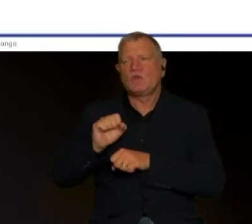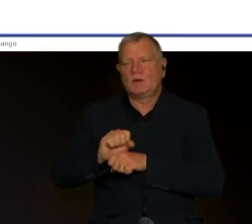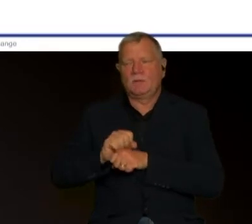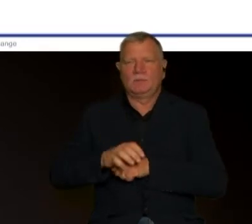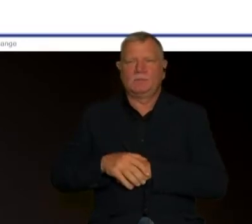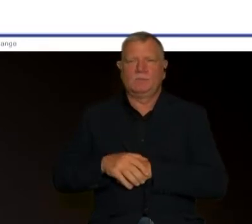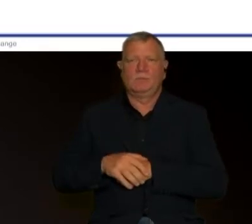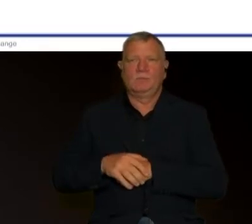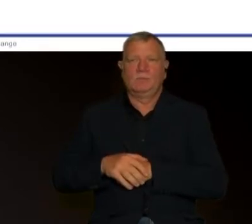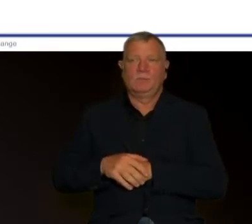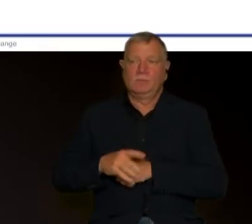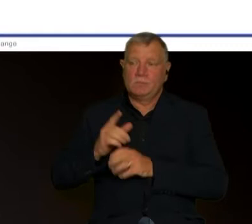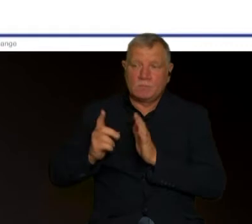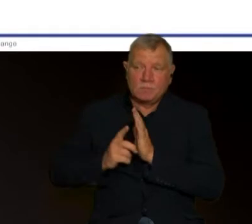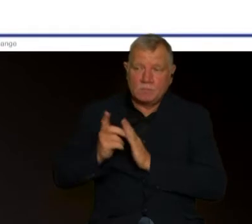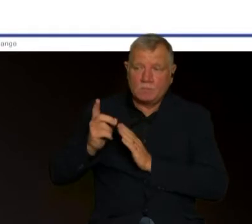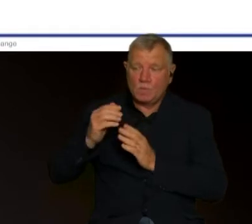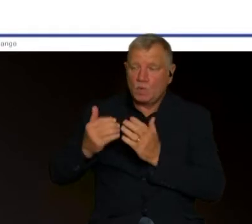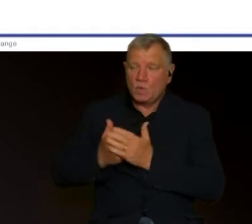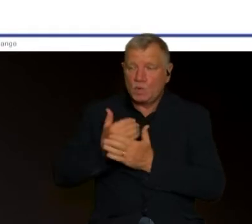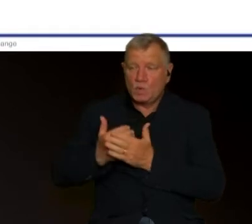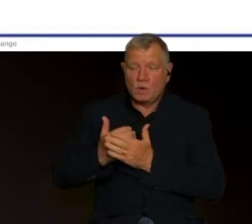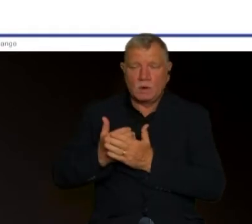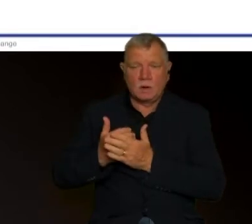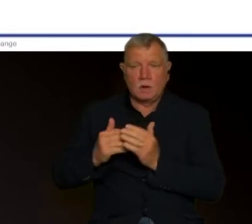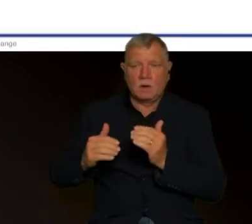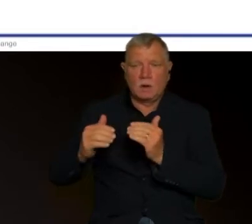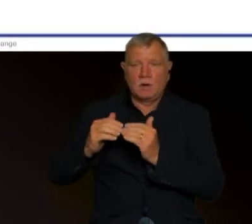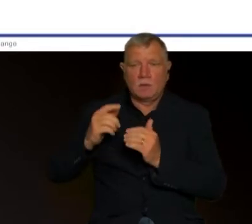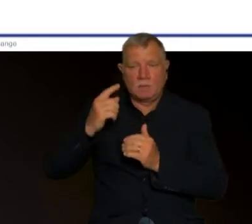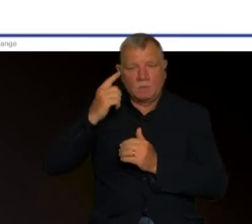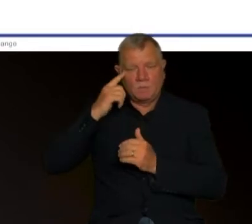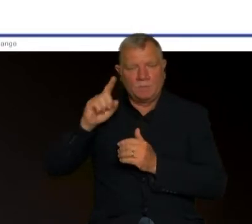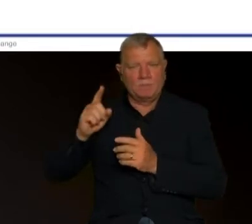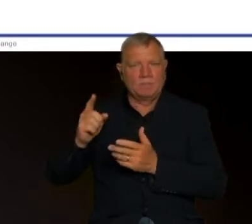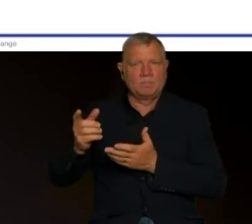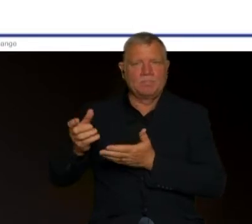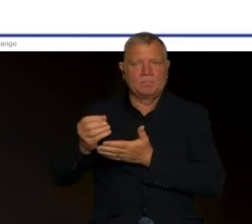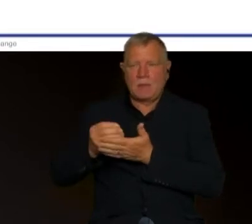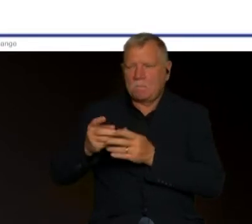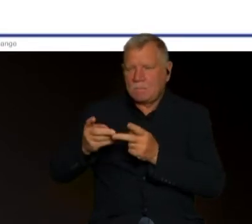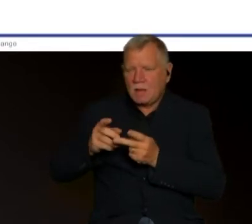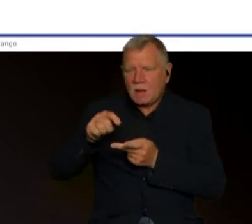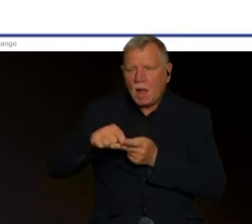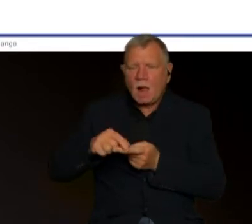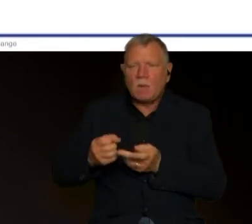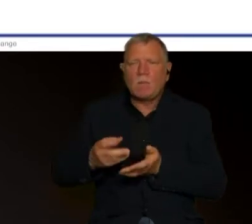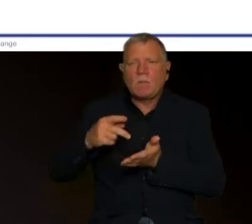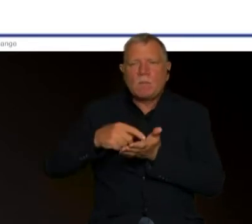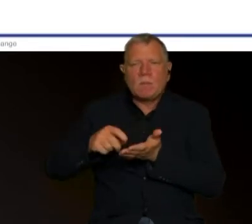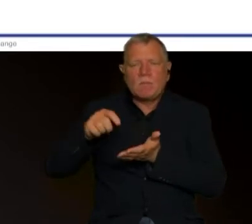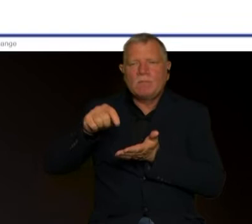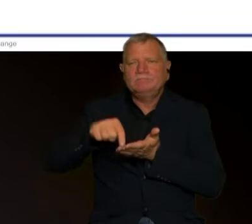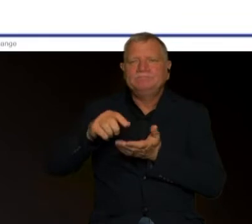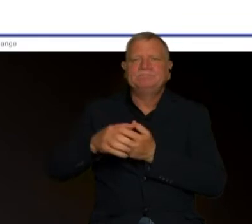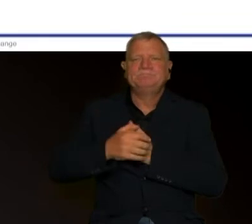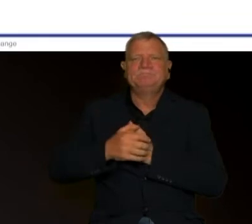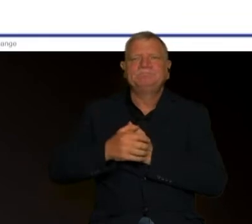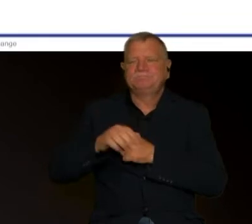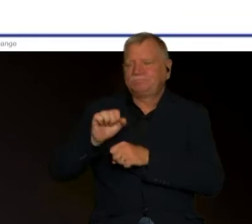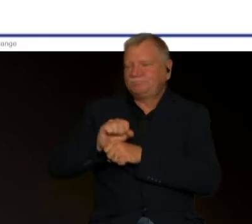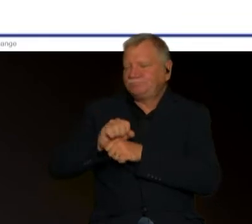work, other jobs. Let's develop new compensation scales. We're going to put out the